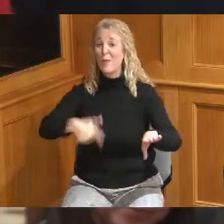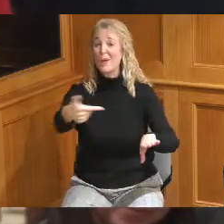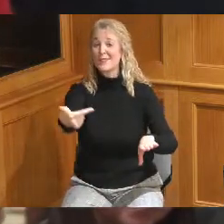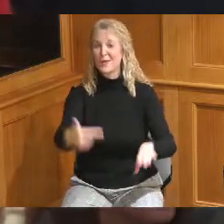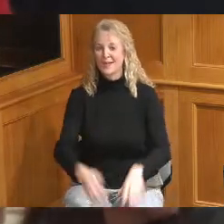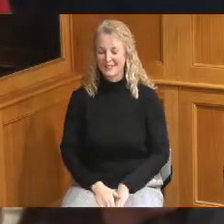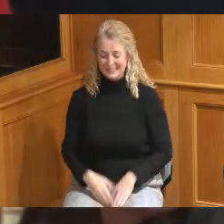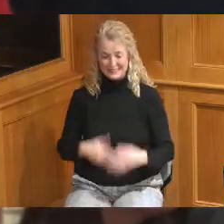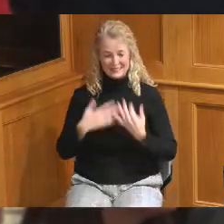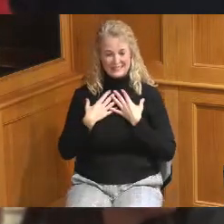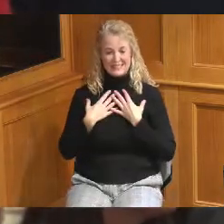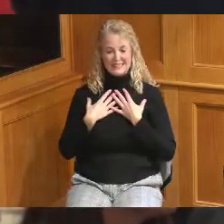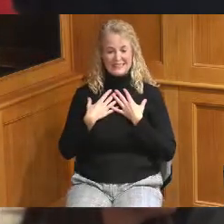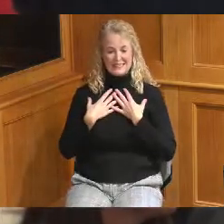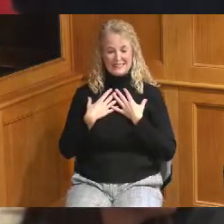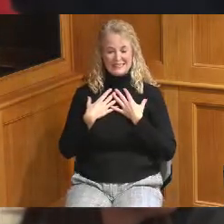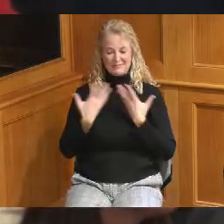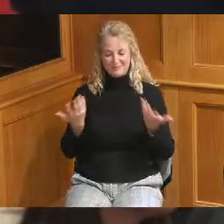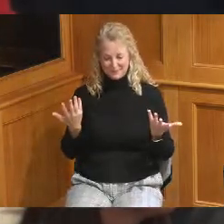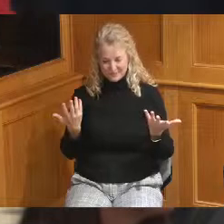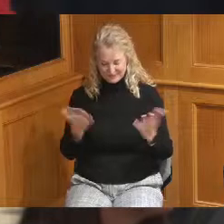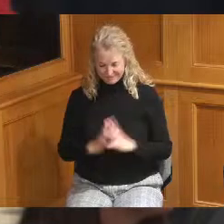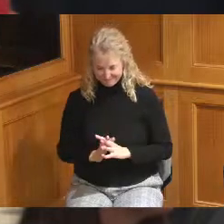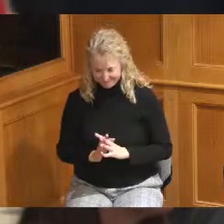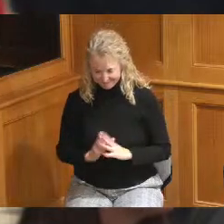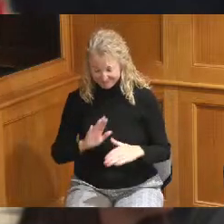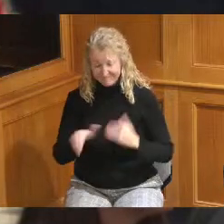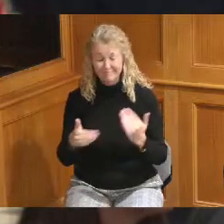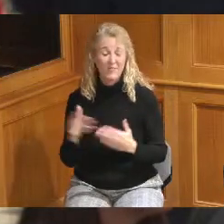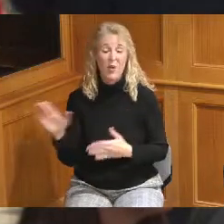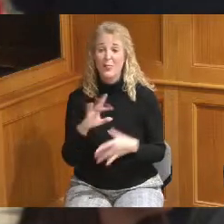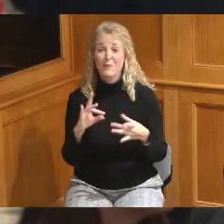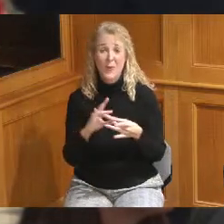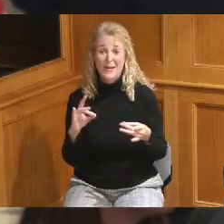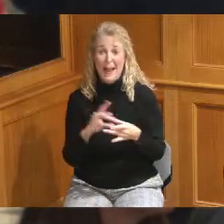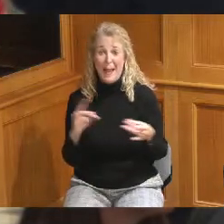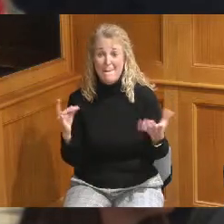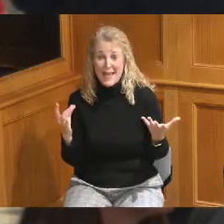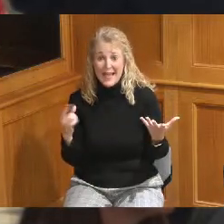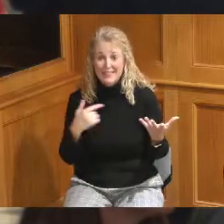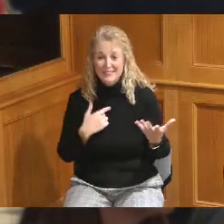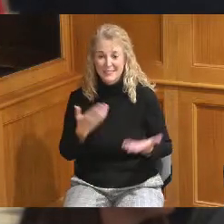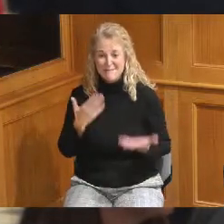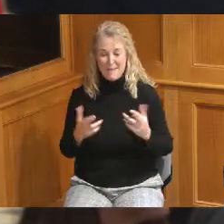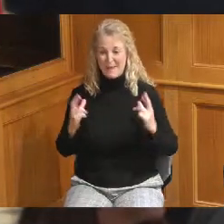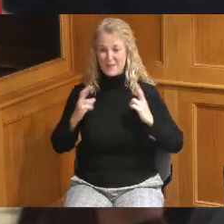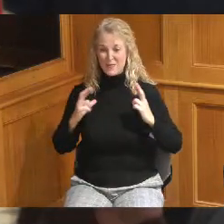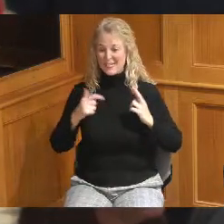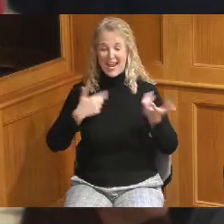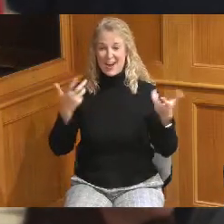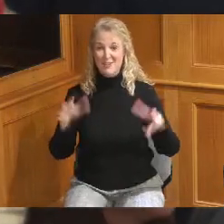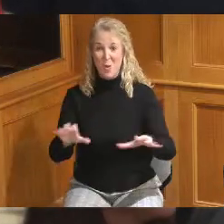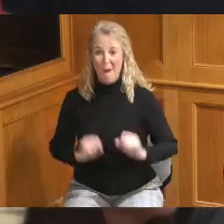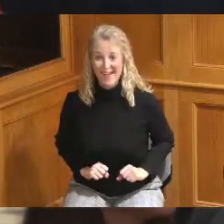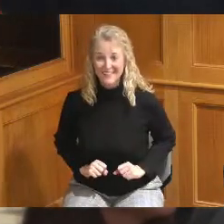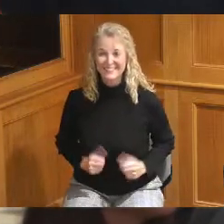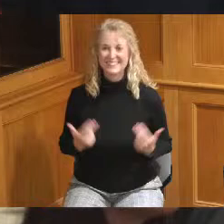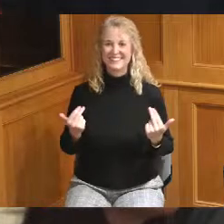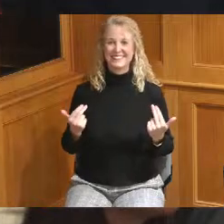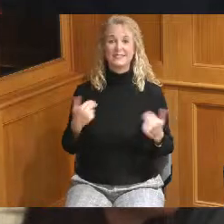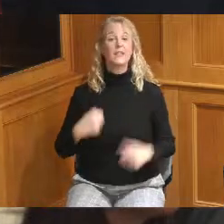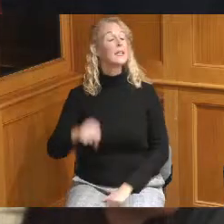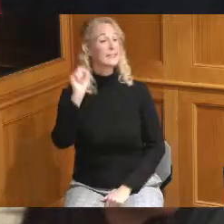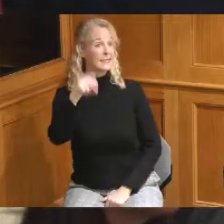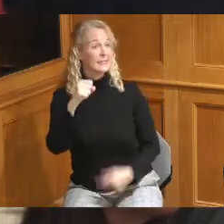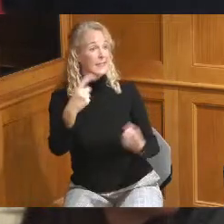gosh, I won't keep it. But, after everybody has spoken, it's like, can I have my job back? I don't know if I want to retire.